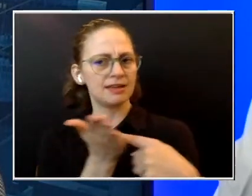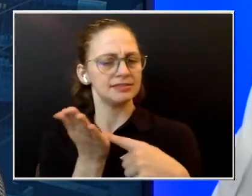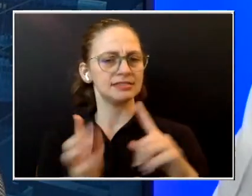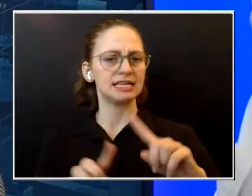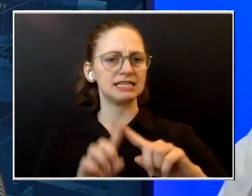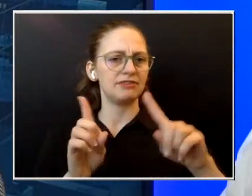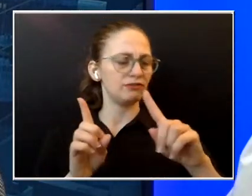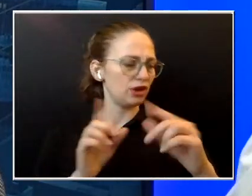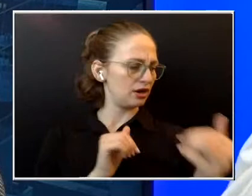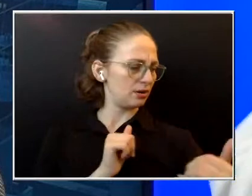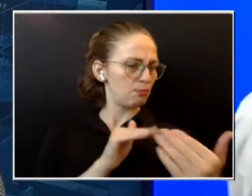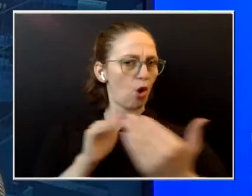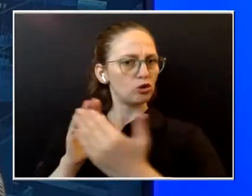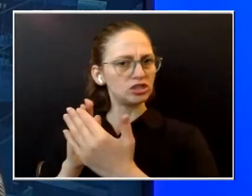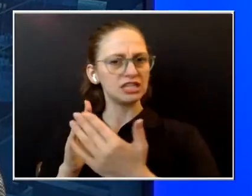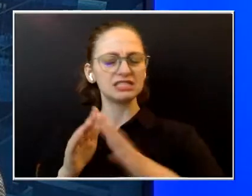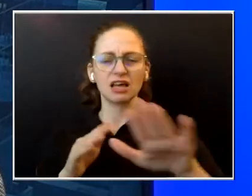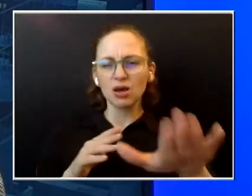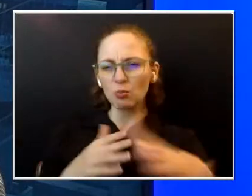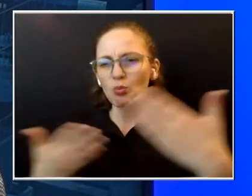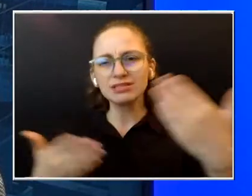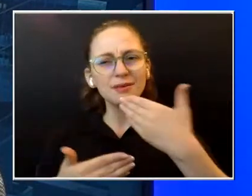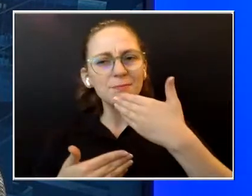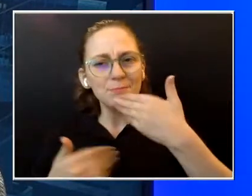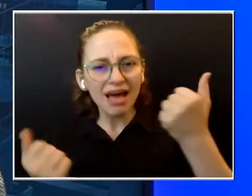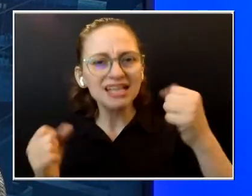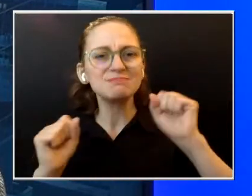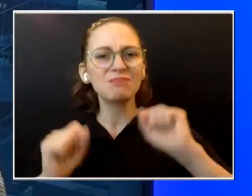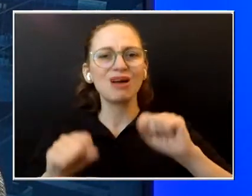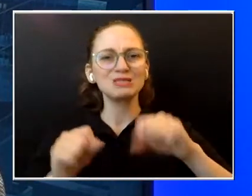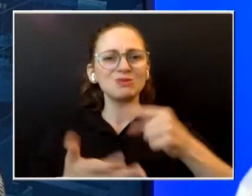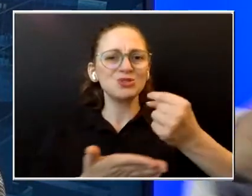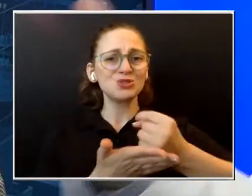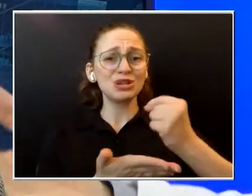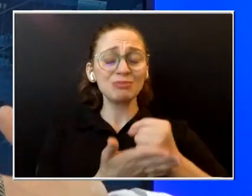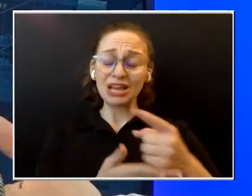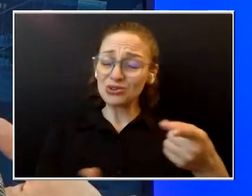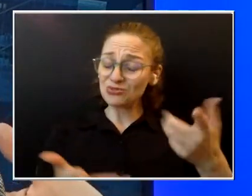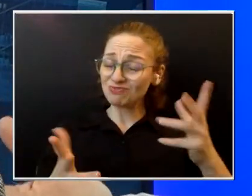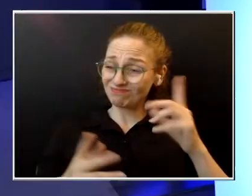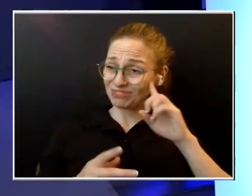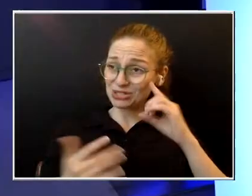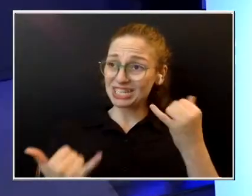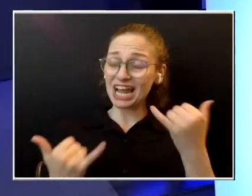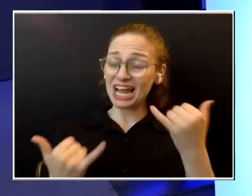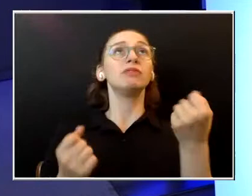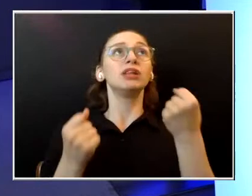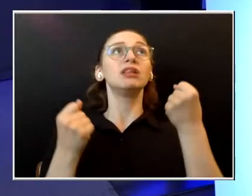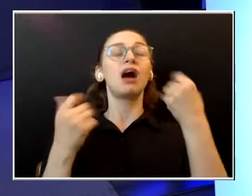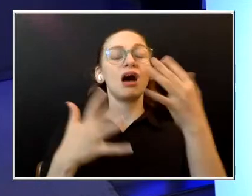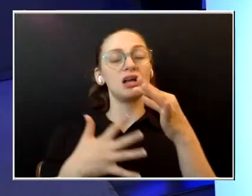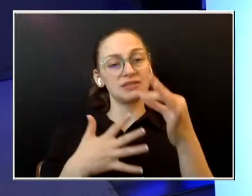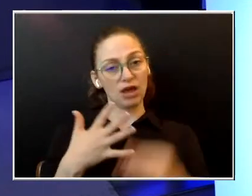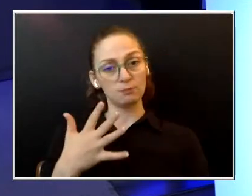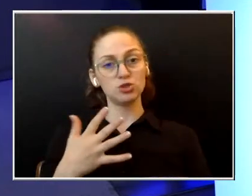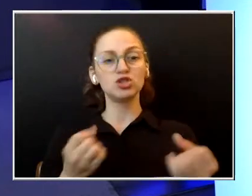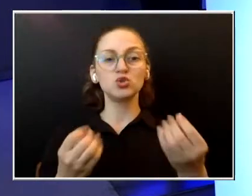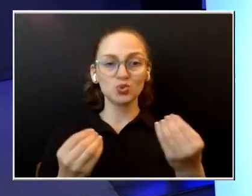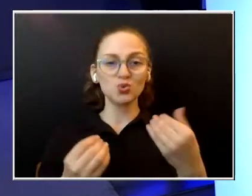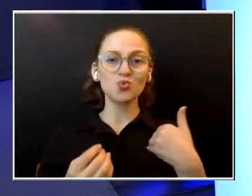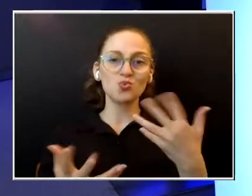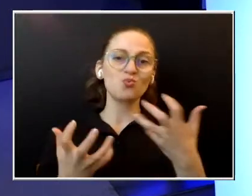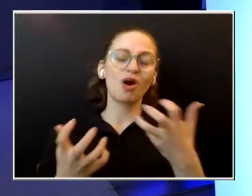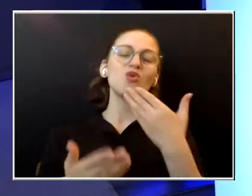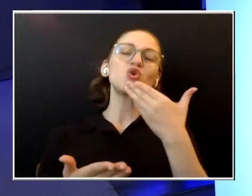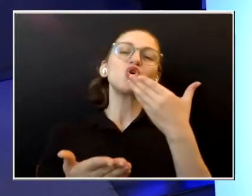What's the best way to go? And you heard the day on the program. There's all sorts of choices. So, of course, you want good people like Dr. Guida and Dr. Stecklein